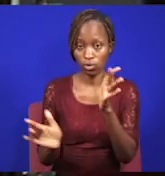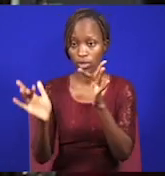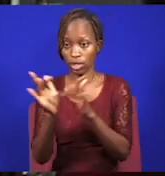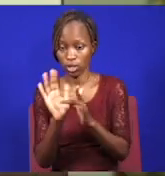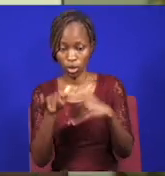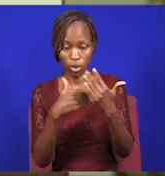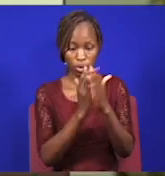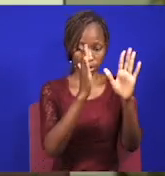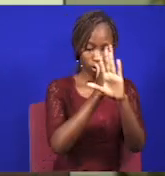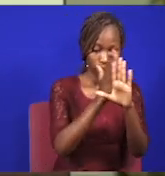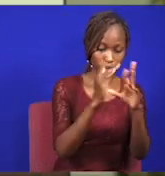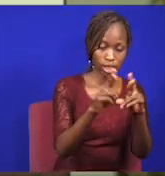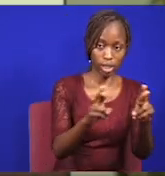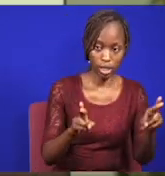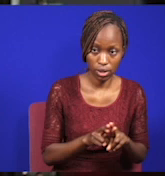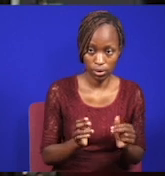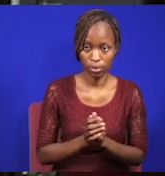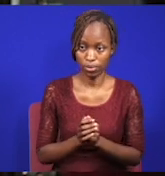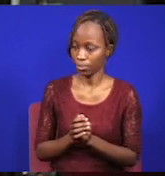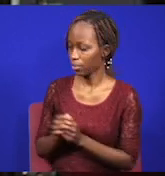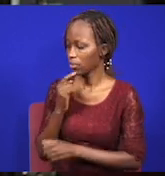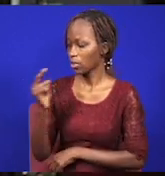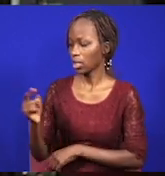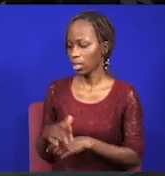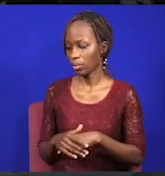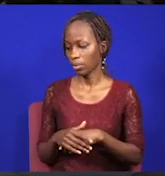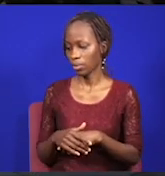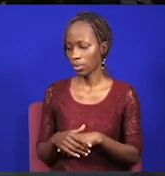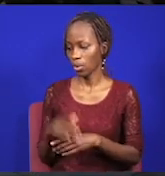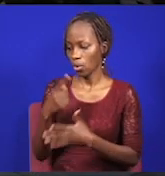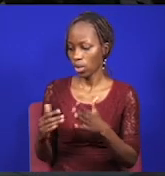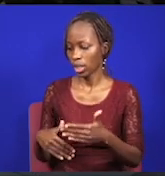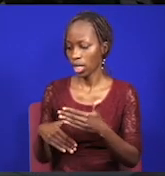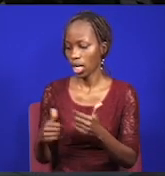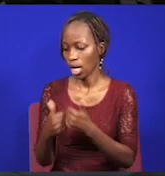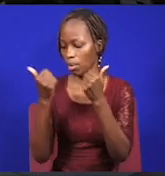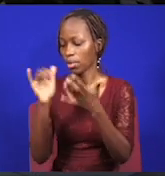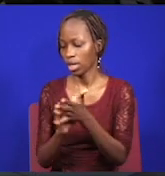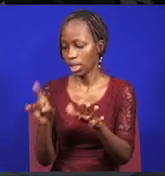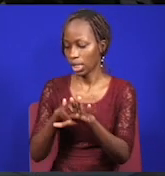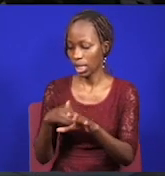hid themselves in a room. So, contestants, tell me the account for that day.